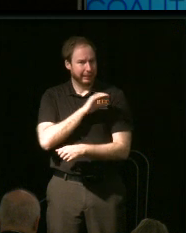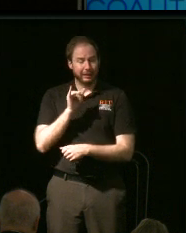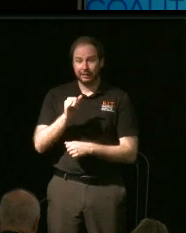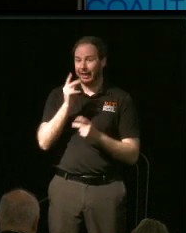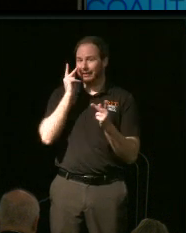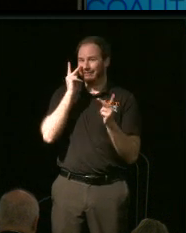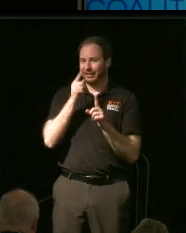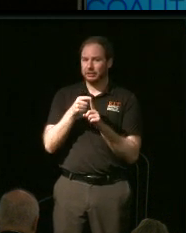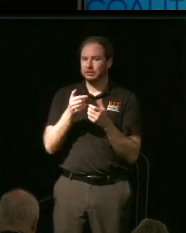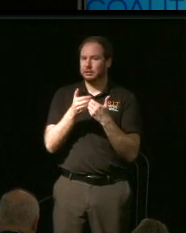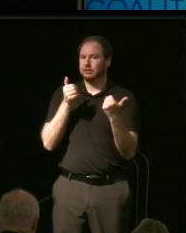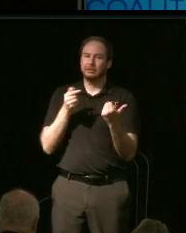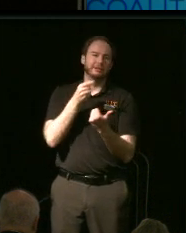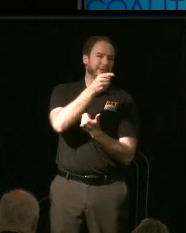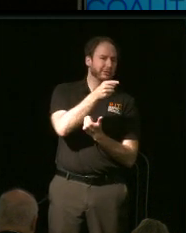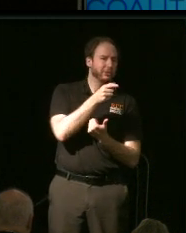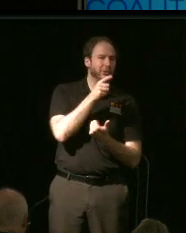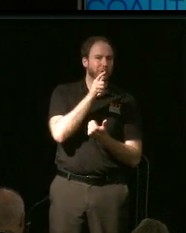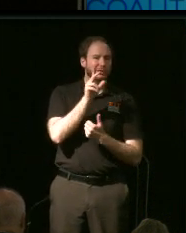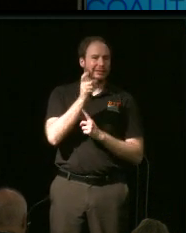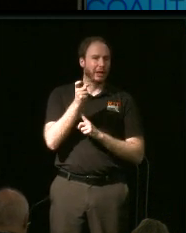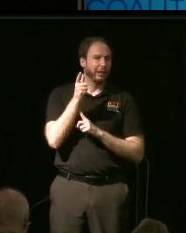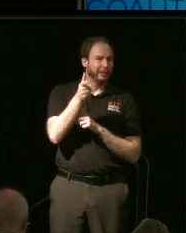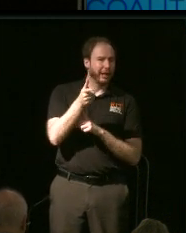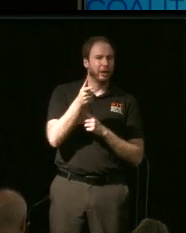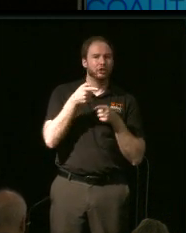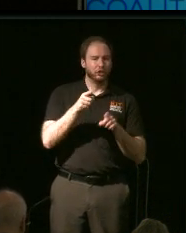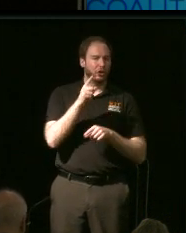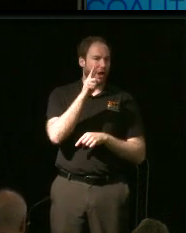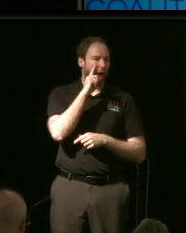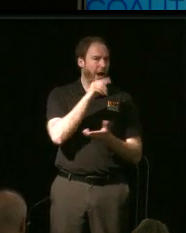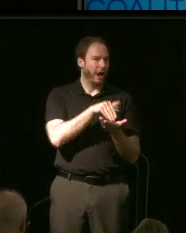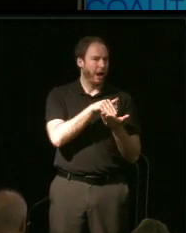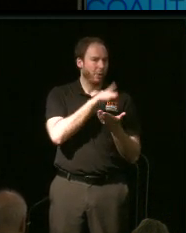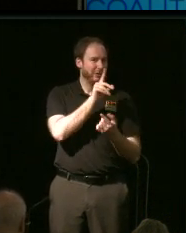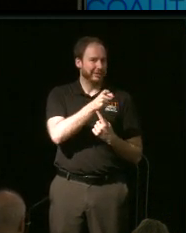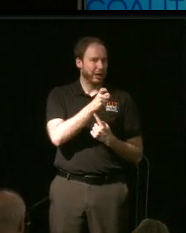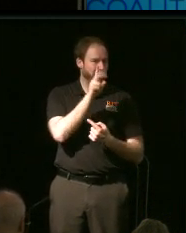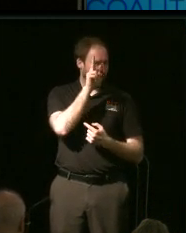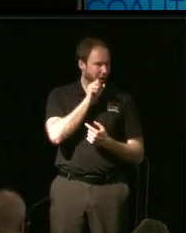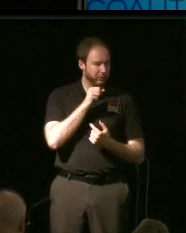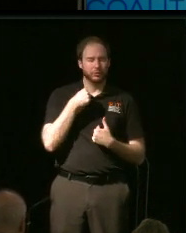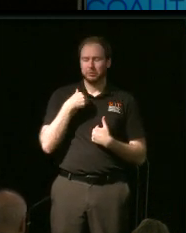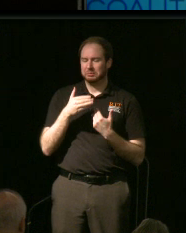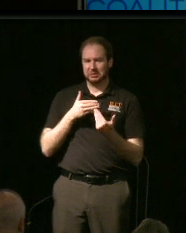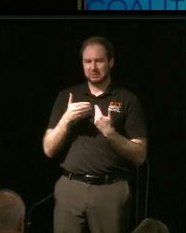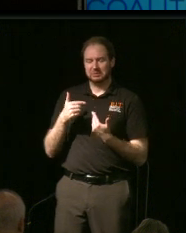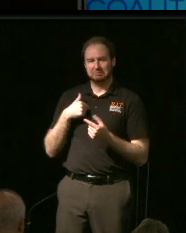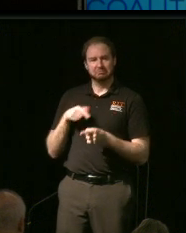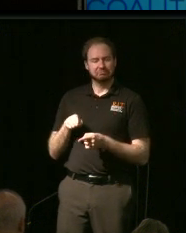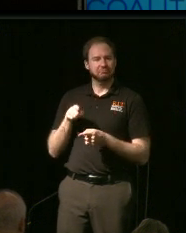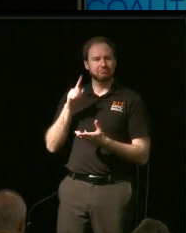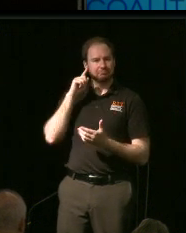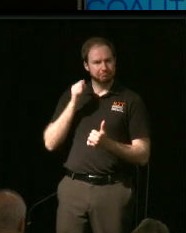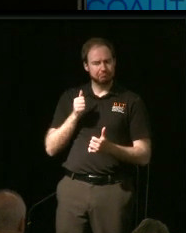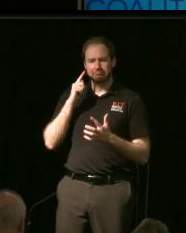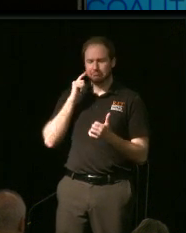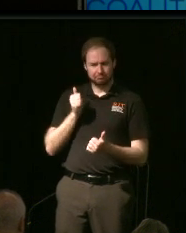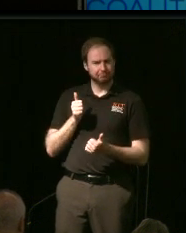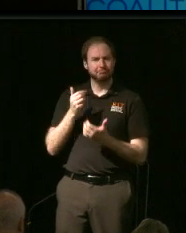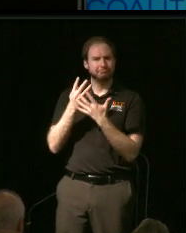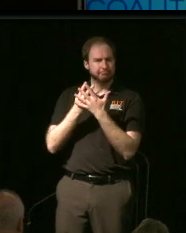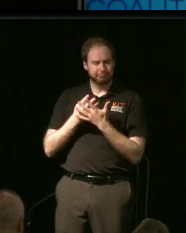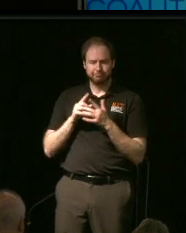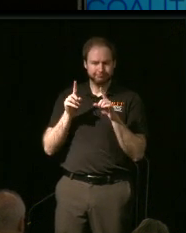was diagnosed later, and it was diagnosed in ophthalmology. And so then we started to see kids fail their newborn hearing